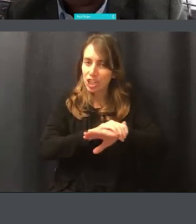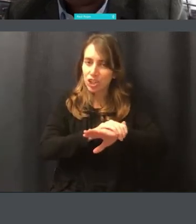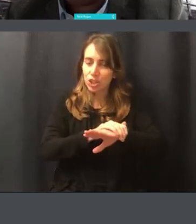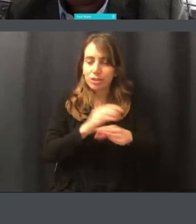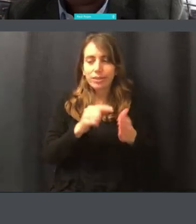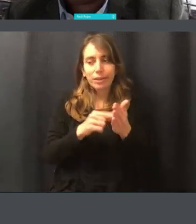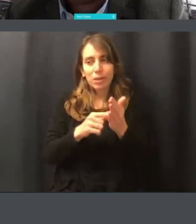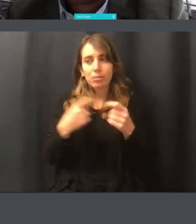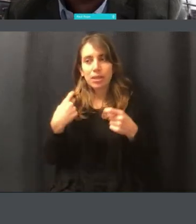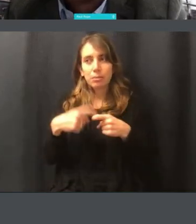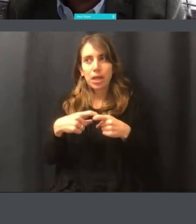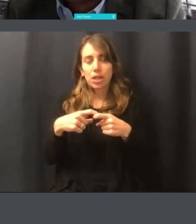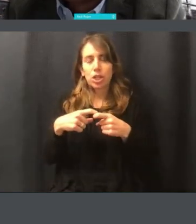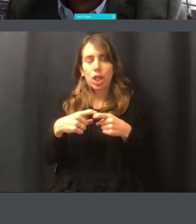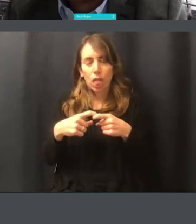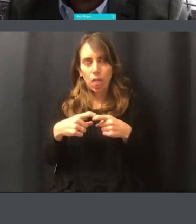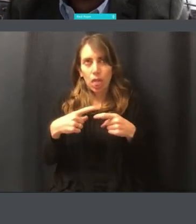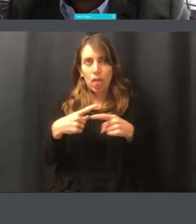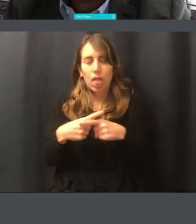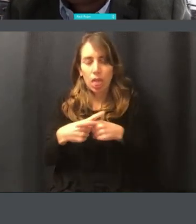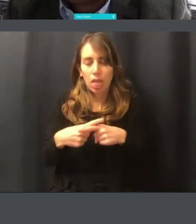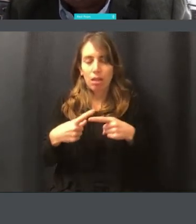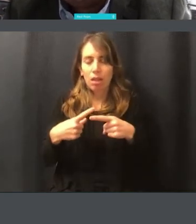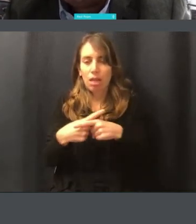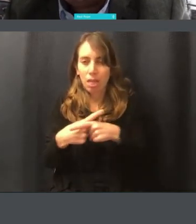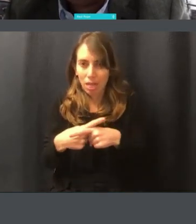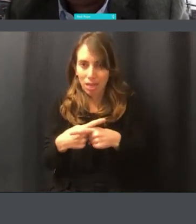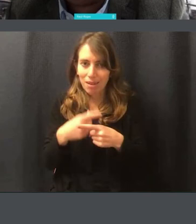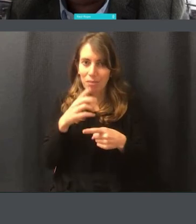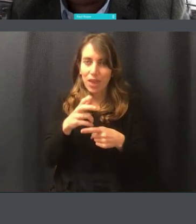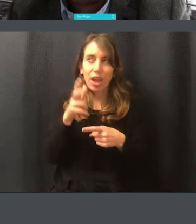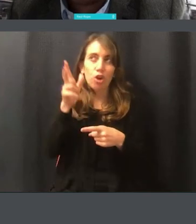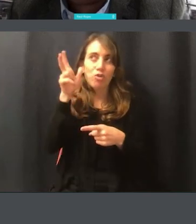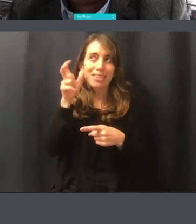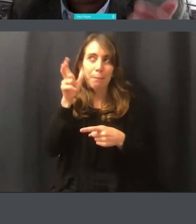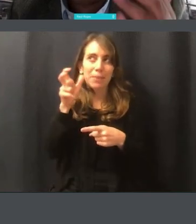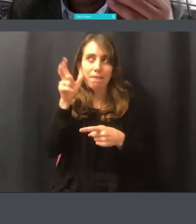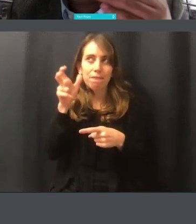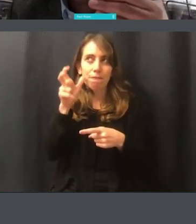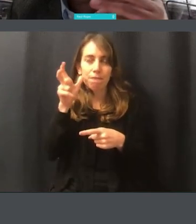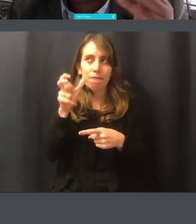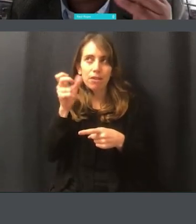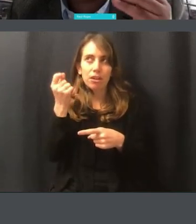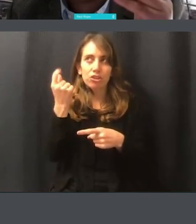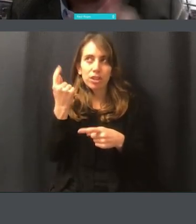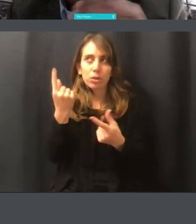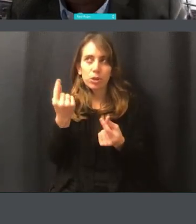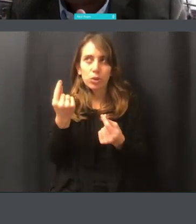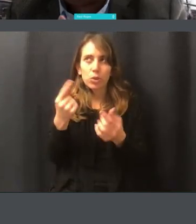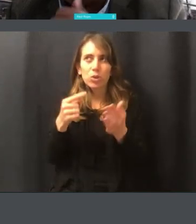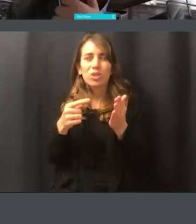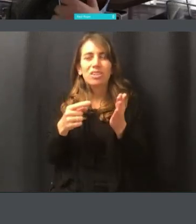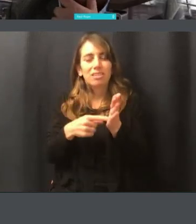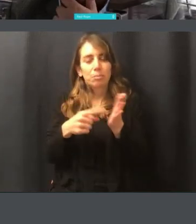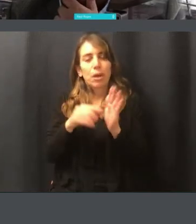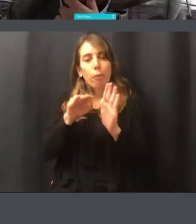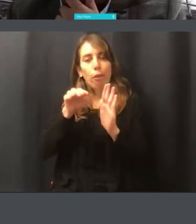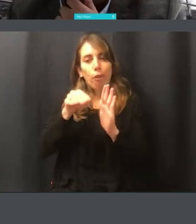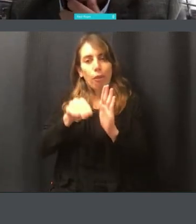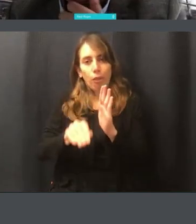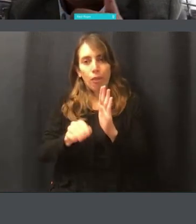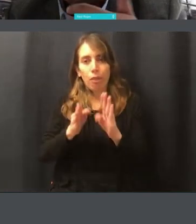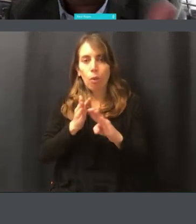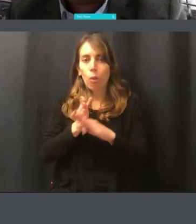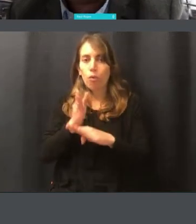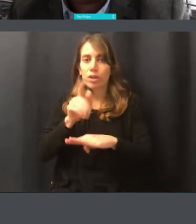get sometimes it's even almost kind of like their receptive understanding what they're supposed to do in Spanish sometimes starts suffering a little bit over time,